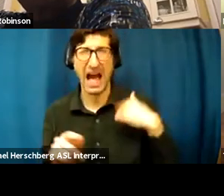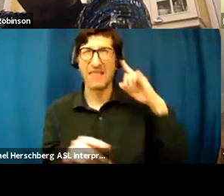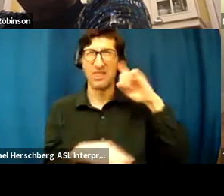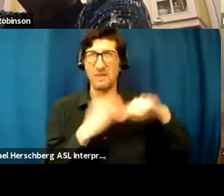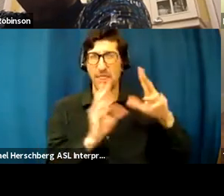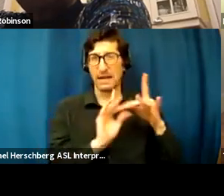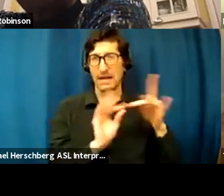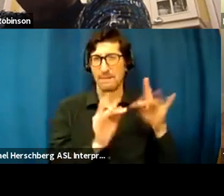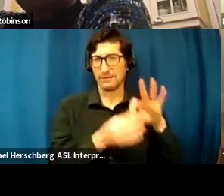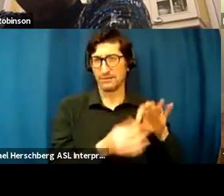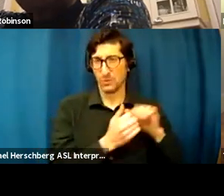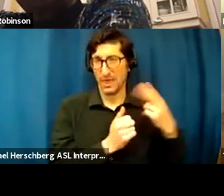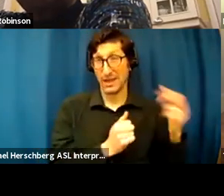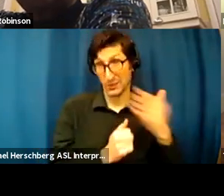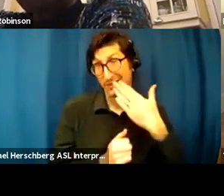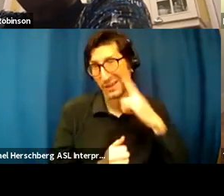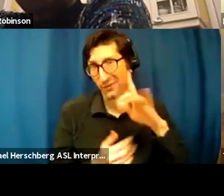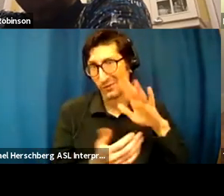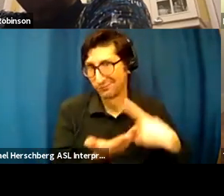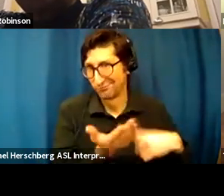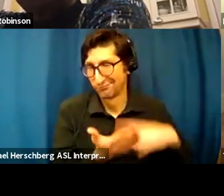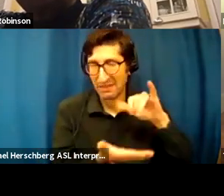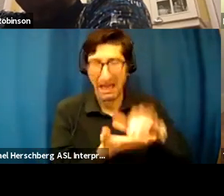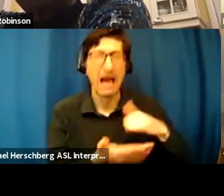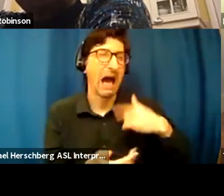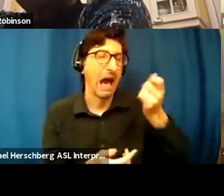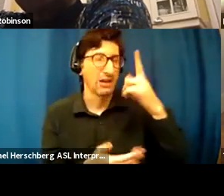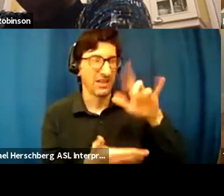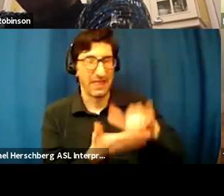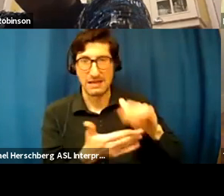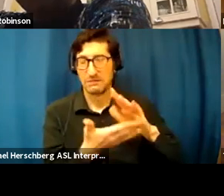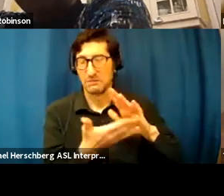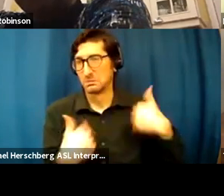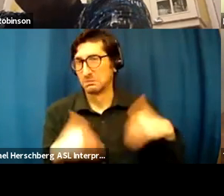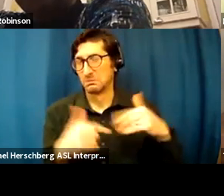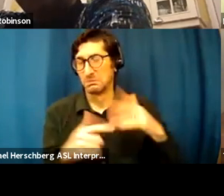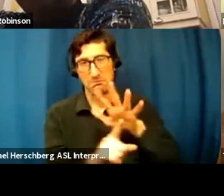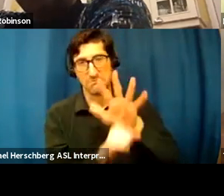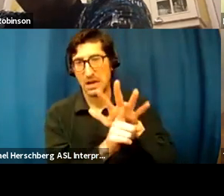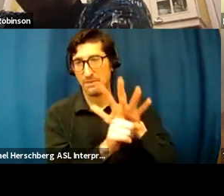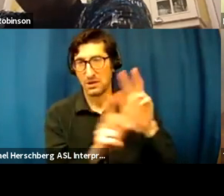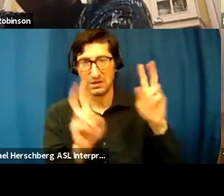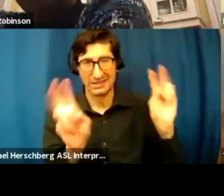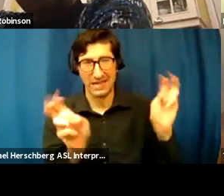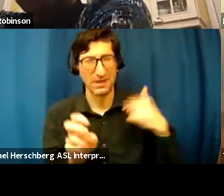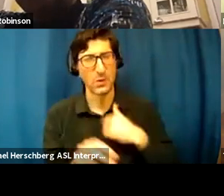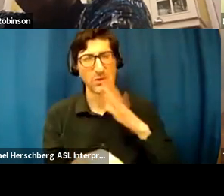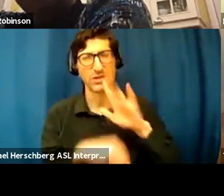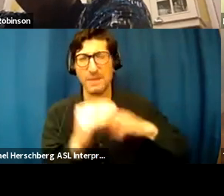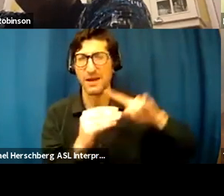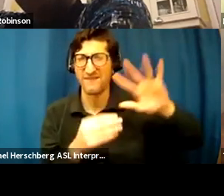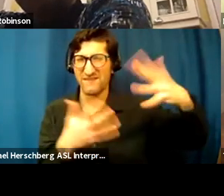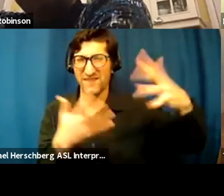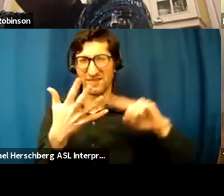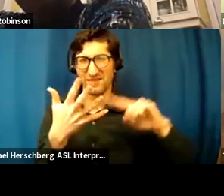for addressing that, I could see how that really becomes a topic of conversations. We talk about that fifth goal, right? About how to help